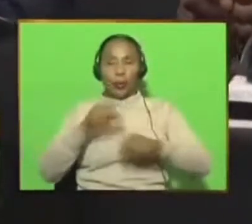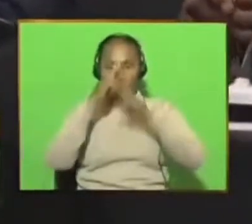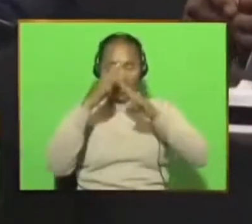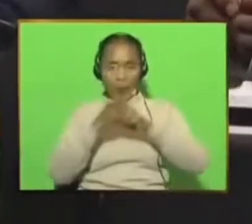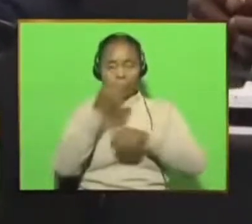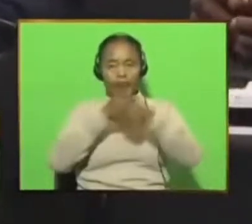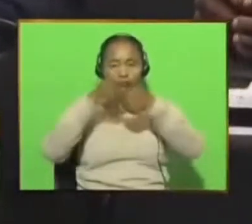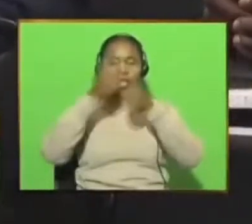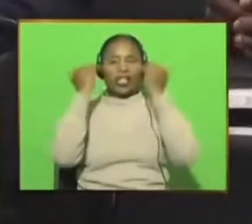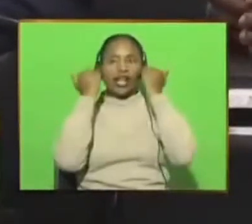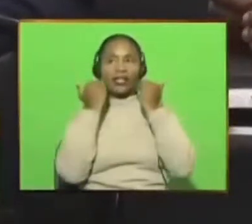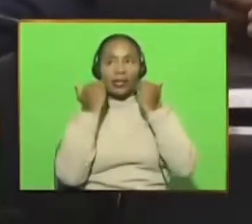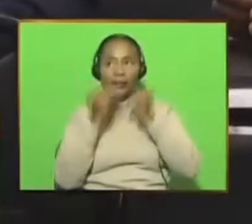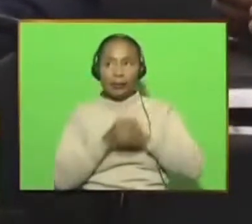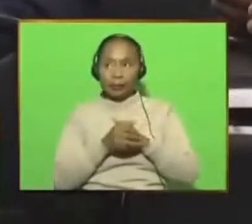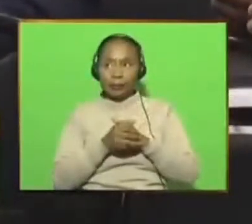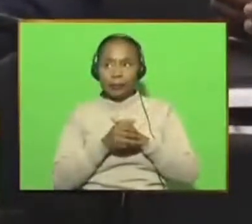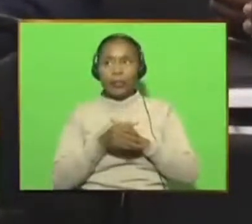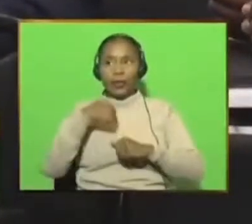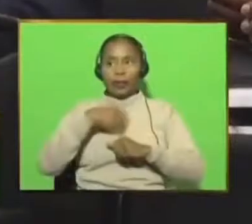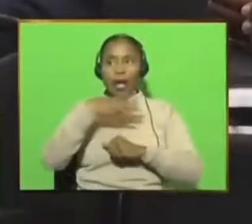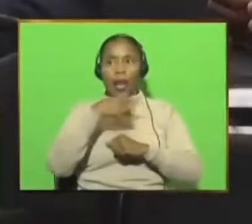want to change rules on the floor of the House.